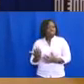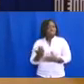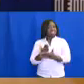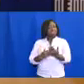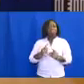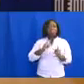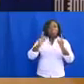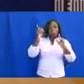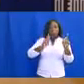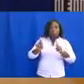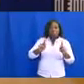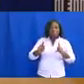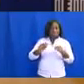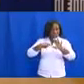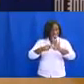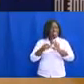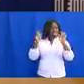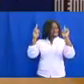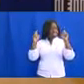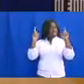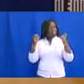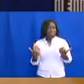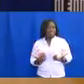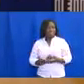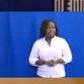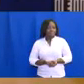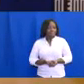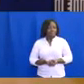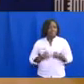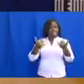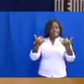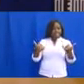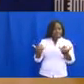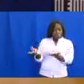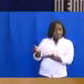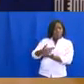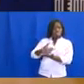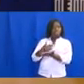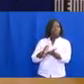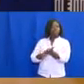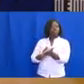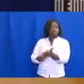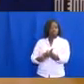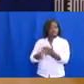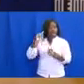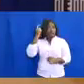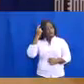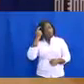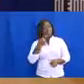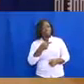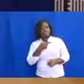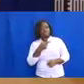sat their exit examinations. Prior to their return to school, government,